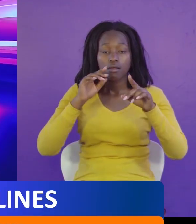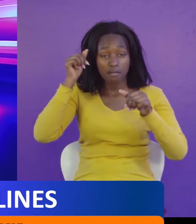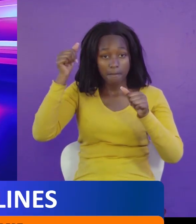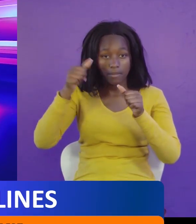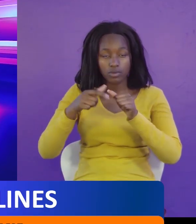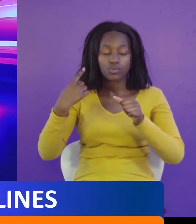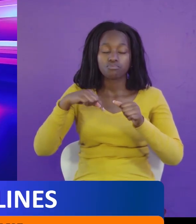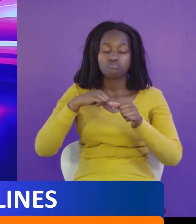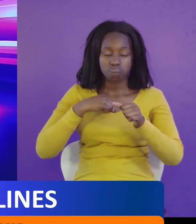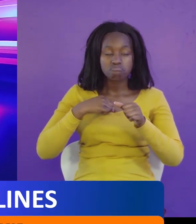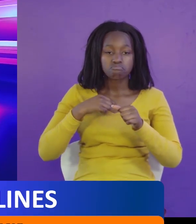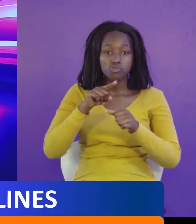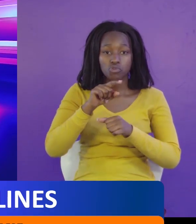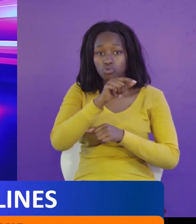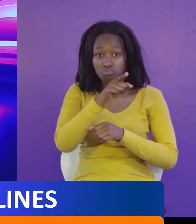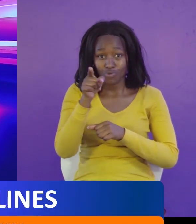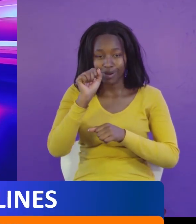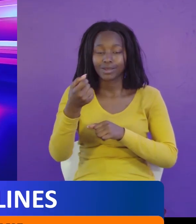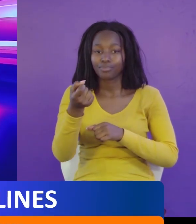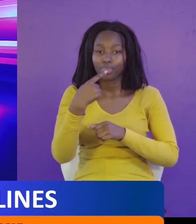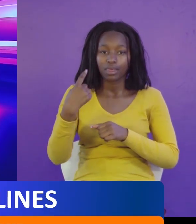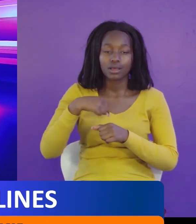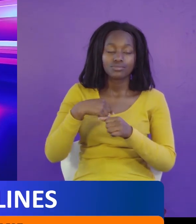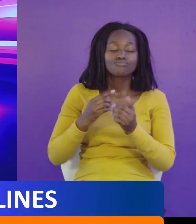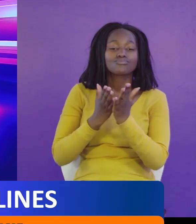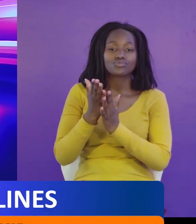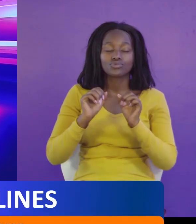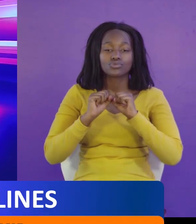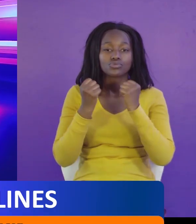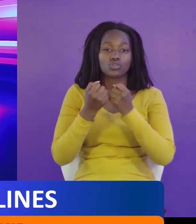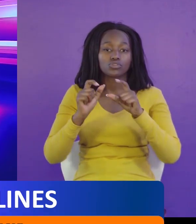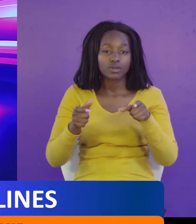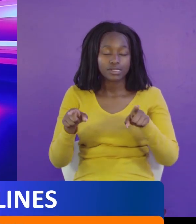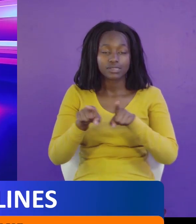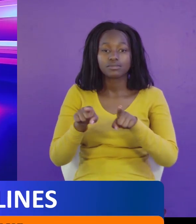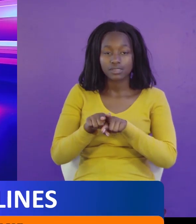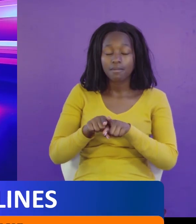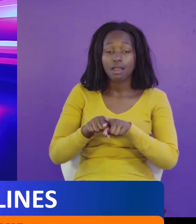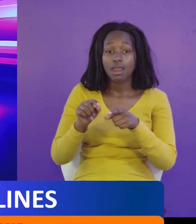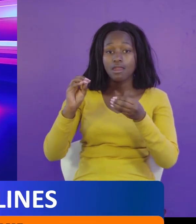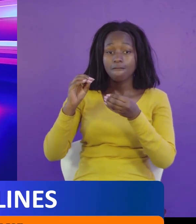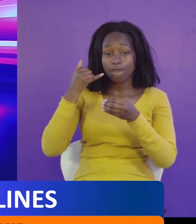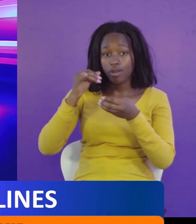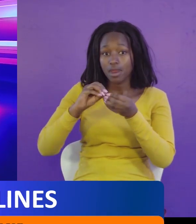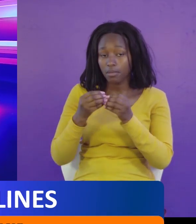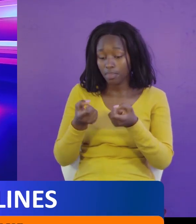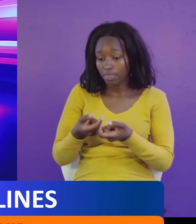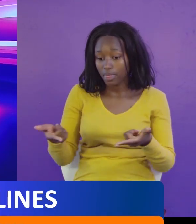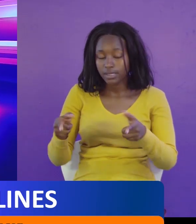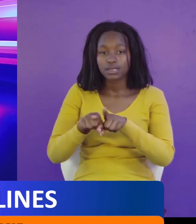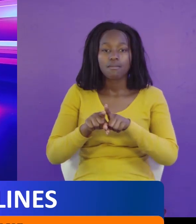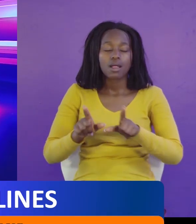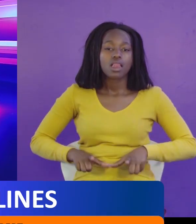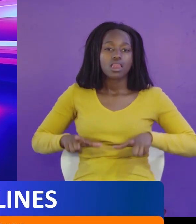0111 980 is our SMS and WhatsApp number. We are also live across all social media platforms, and you can